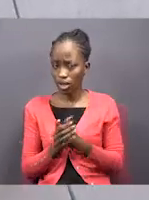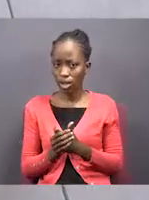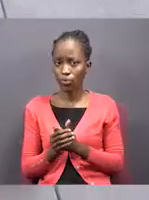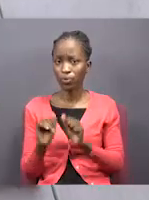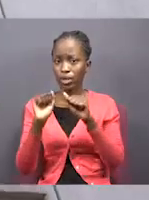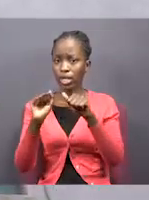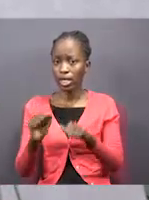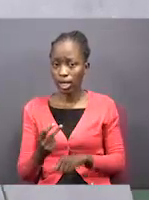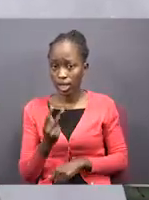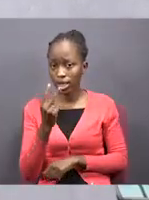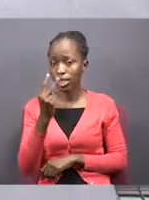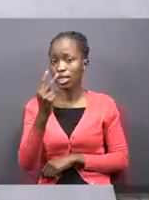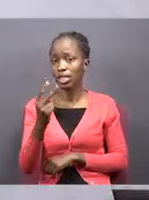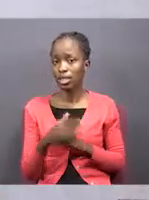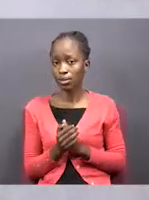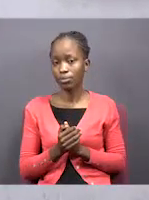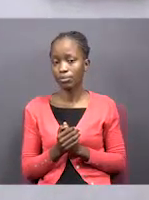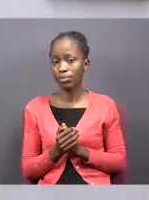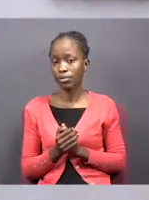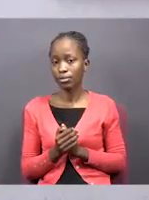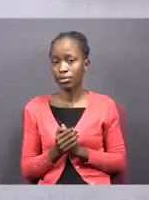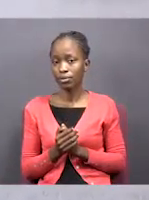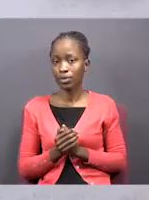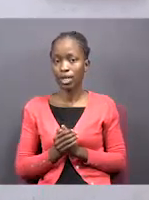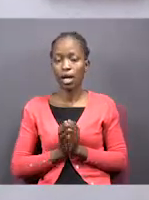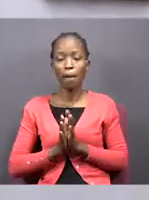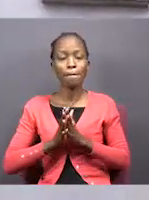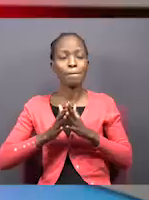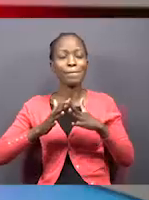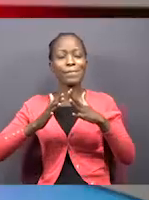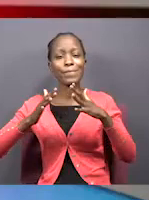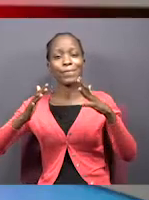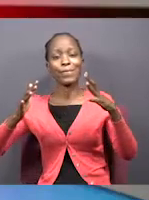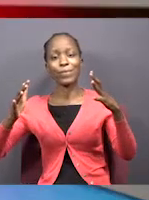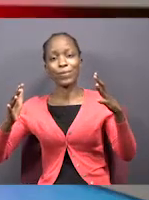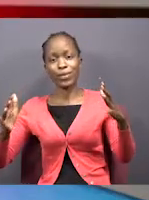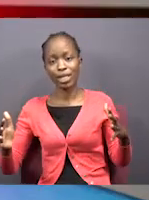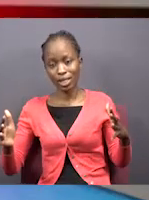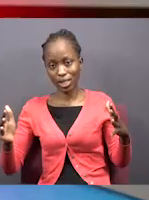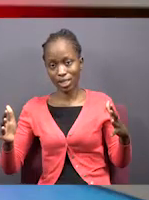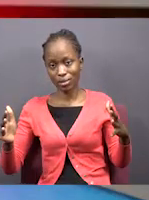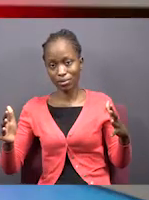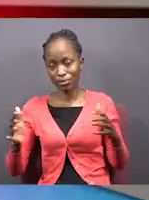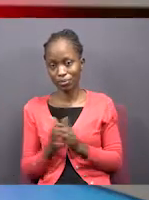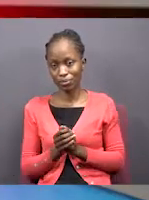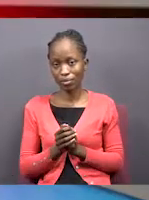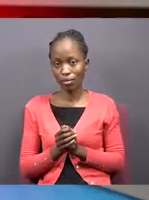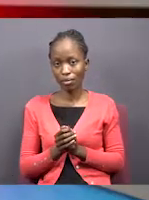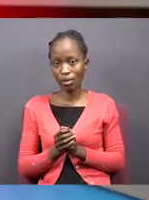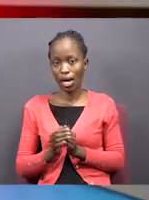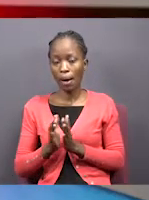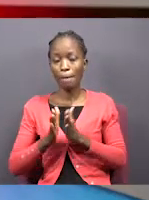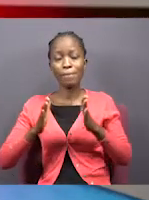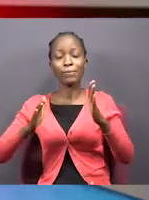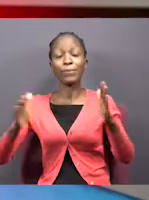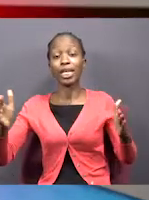That is a massive building. Do you see it? I want us to go all the way up. Is he gonna make it up? He's so